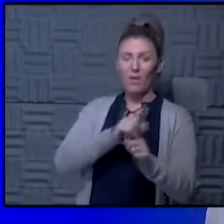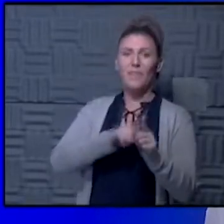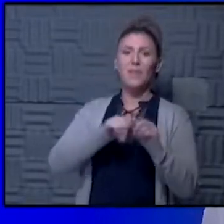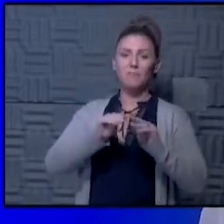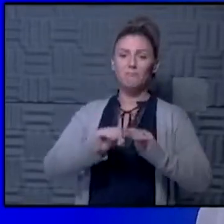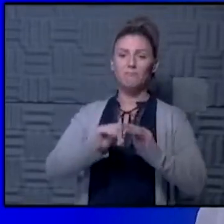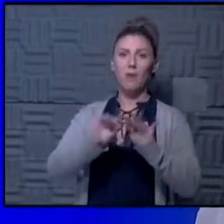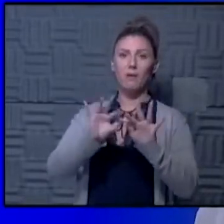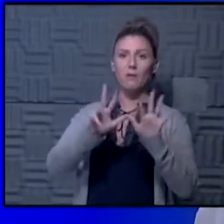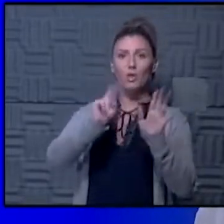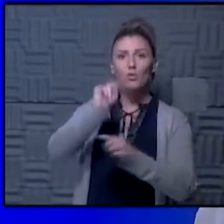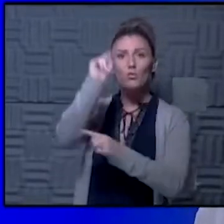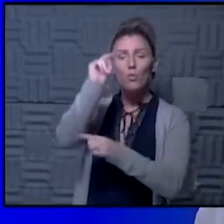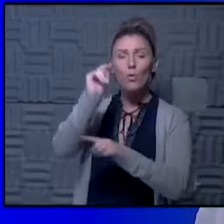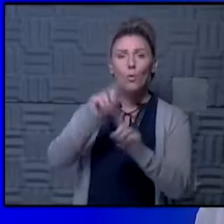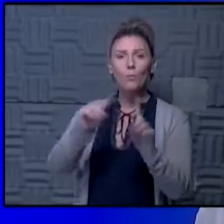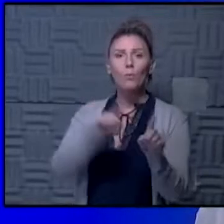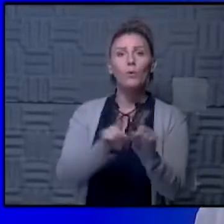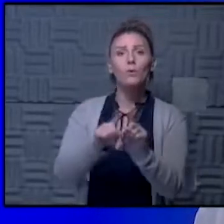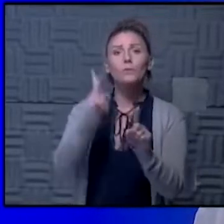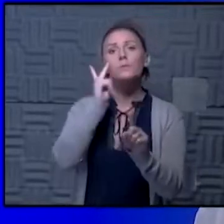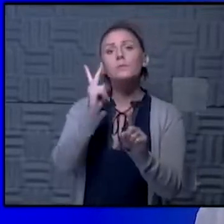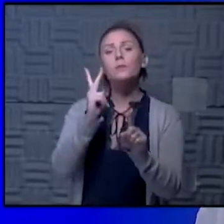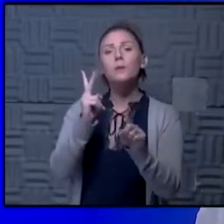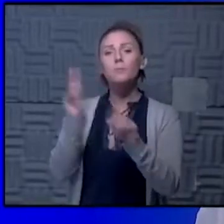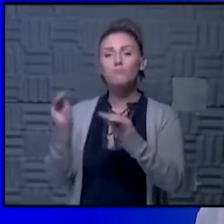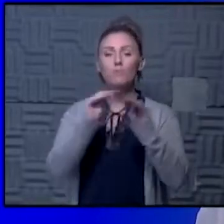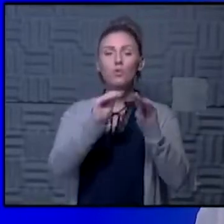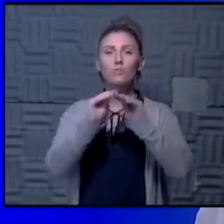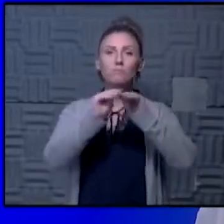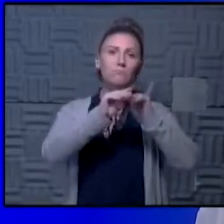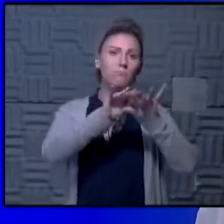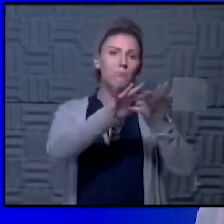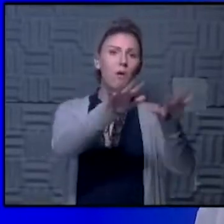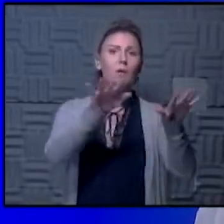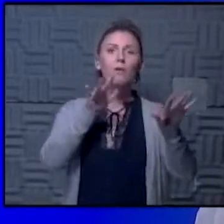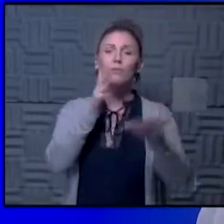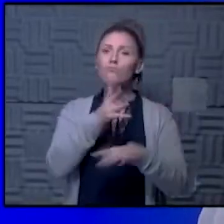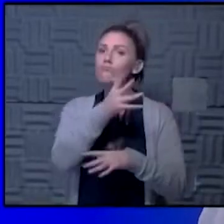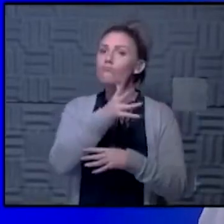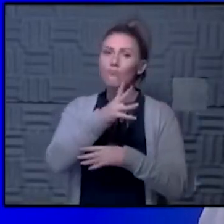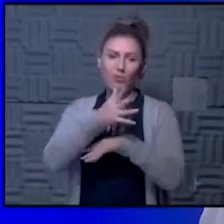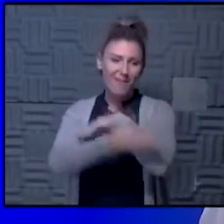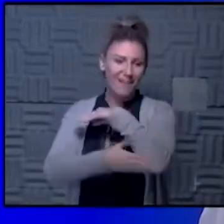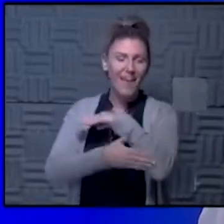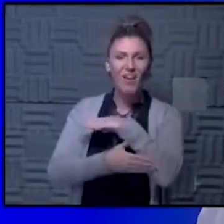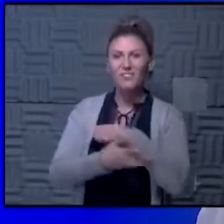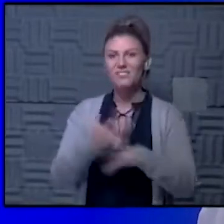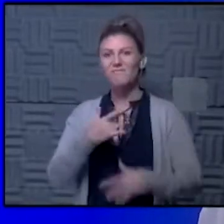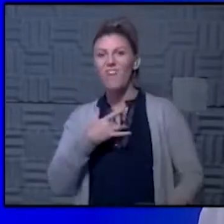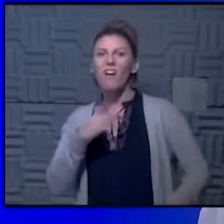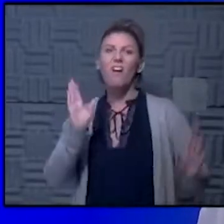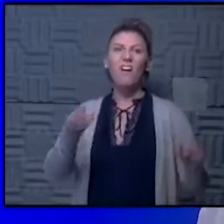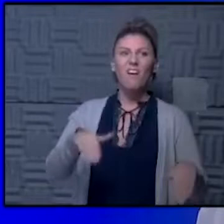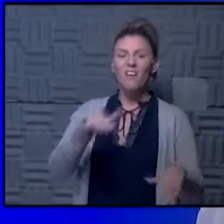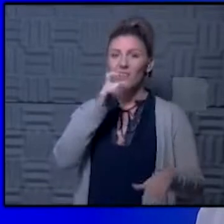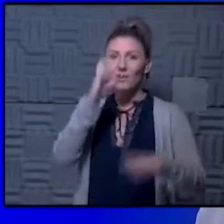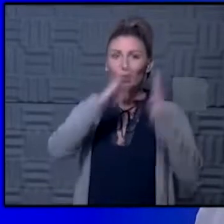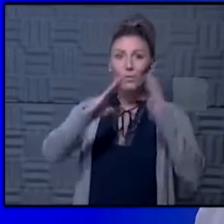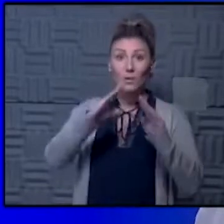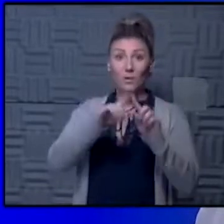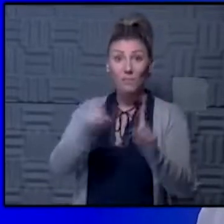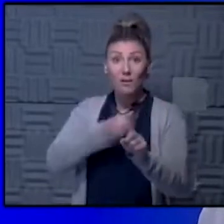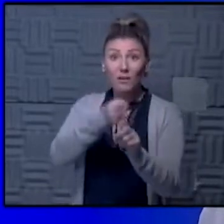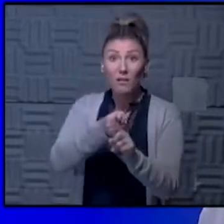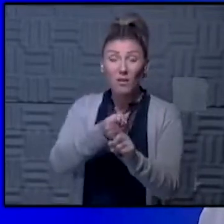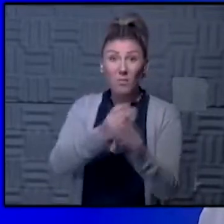and that's what we're seeing. But now we're also seeing it move to those rural counties that thought they were not susceptible to the virus. And in fact, they can be hit